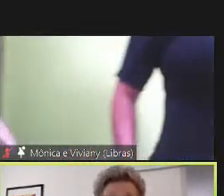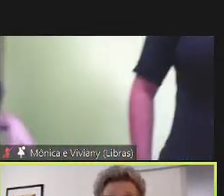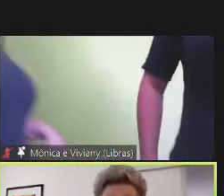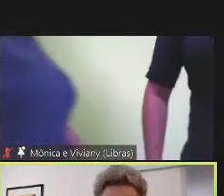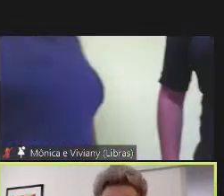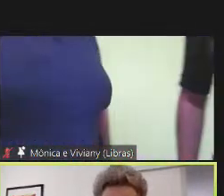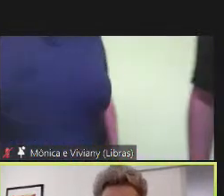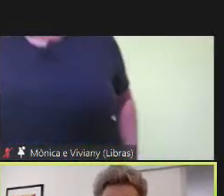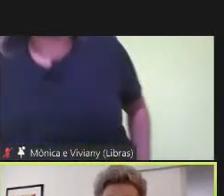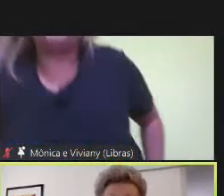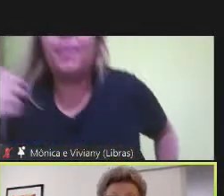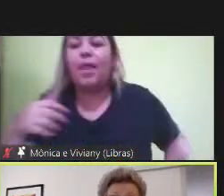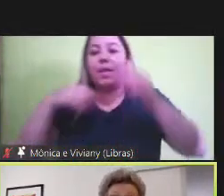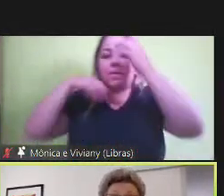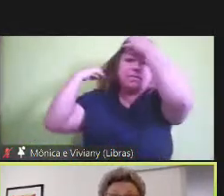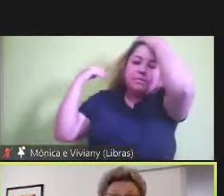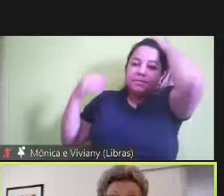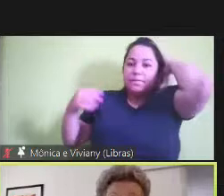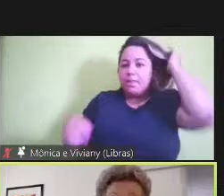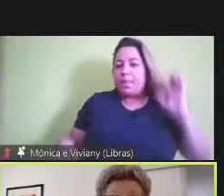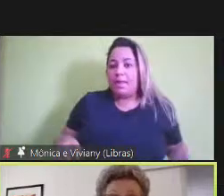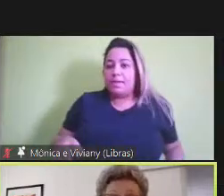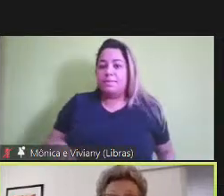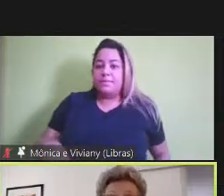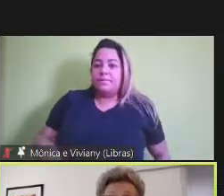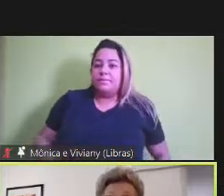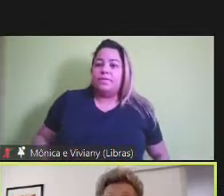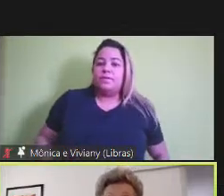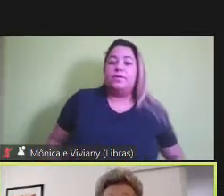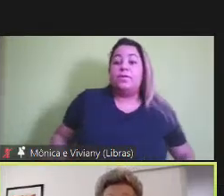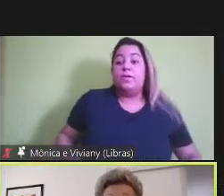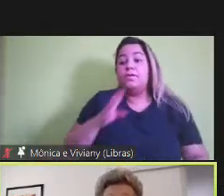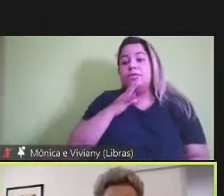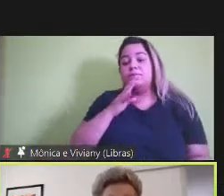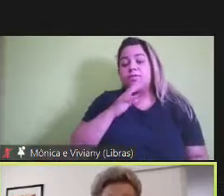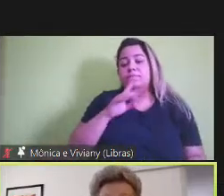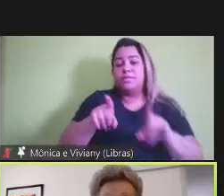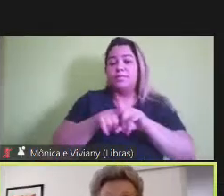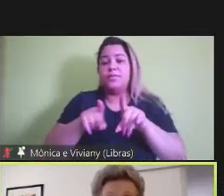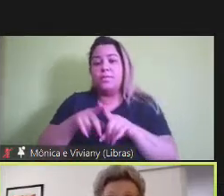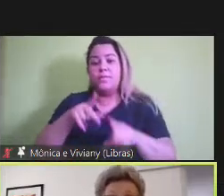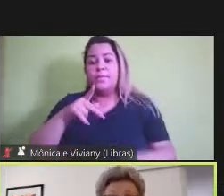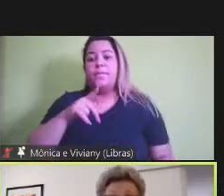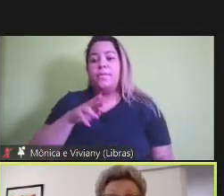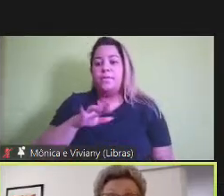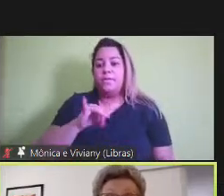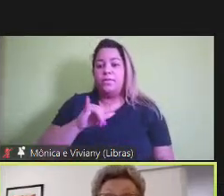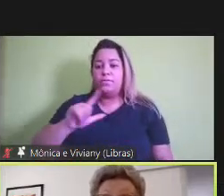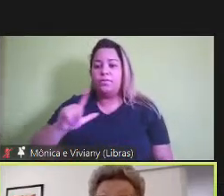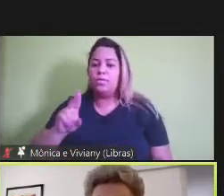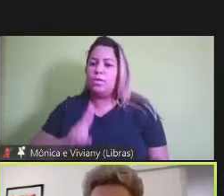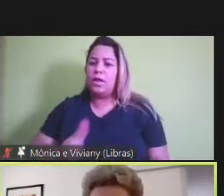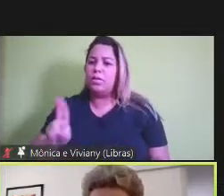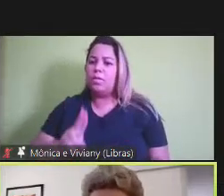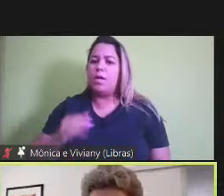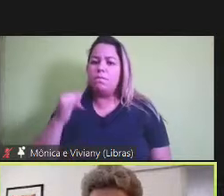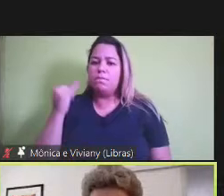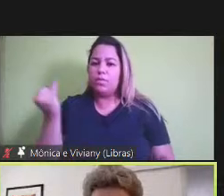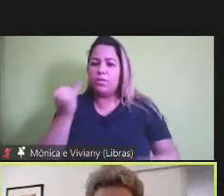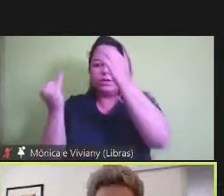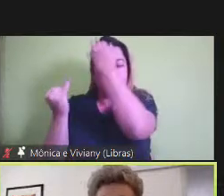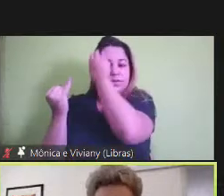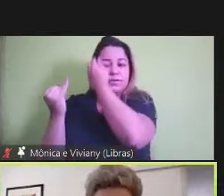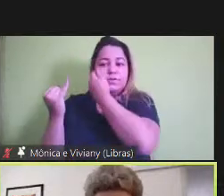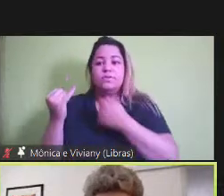this perspective with a population that is there. So knowing the profile of the user and population is